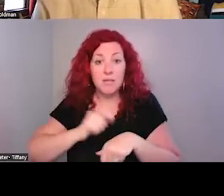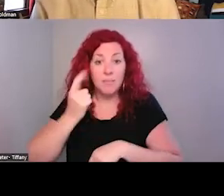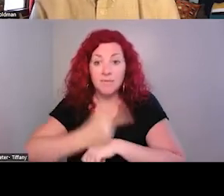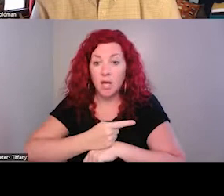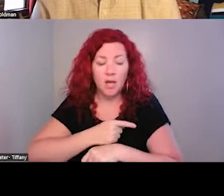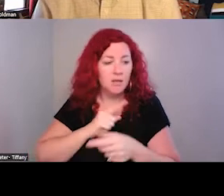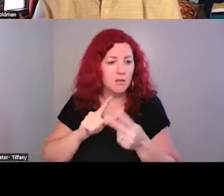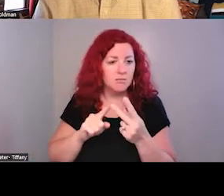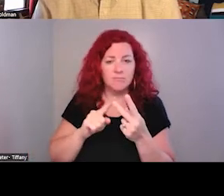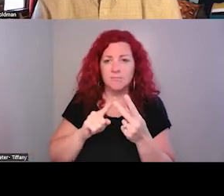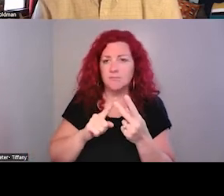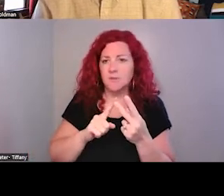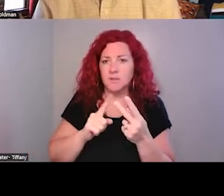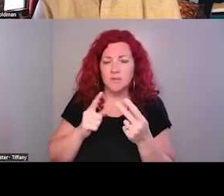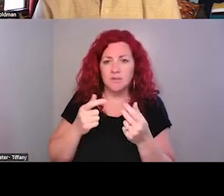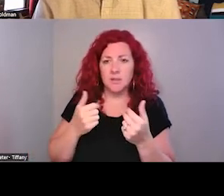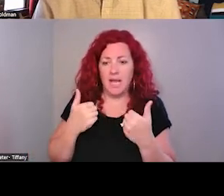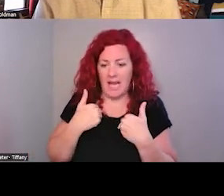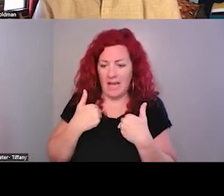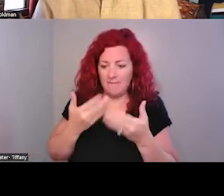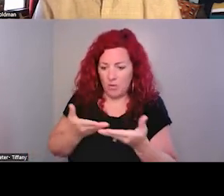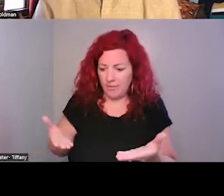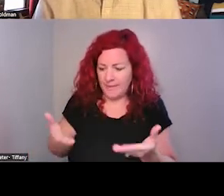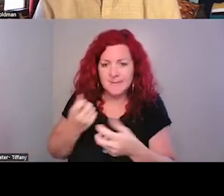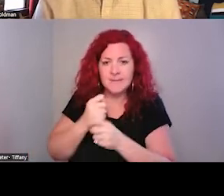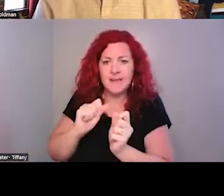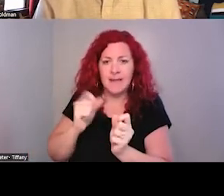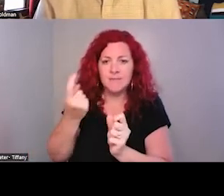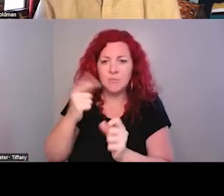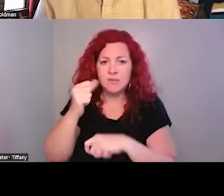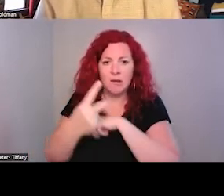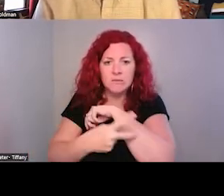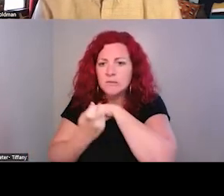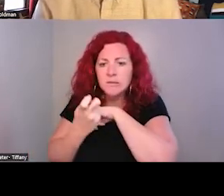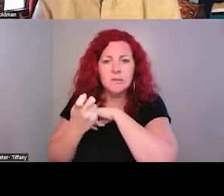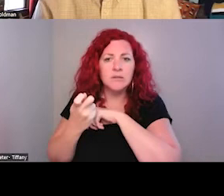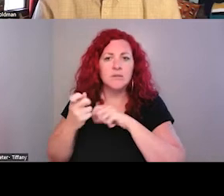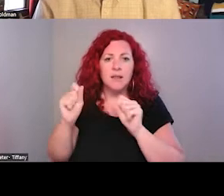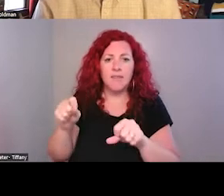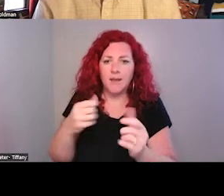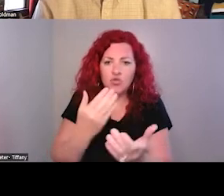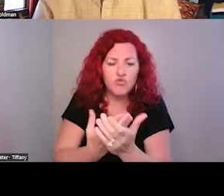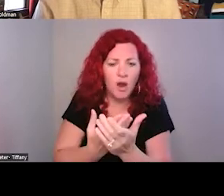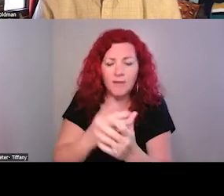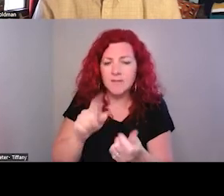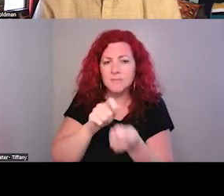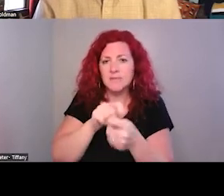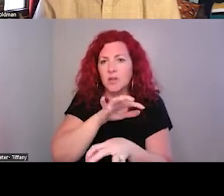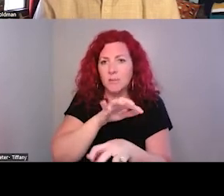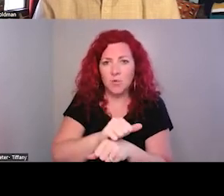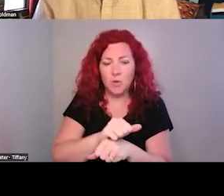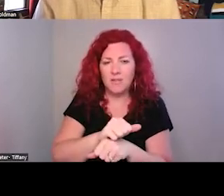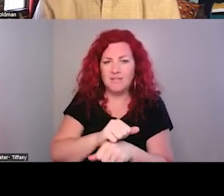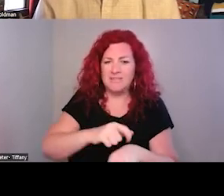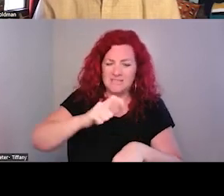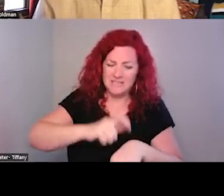it work to have their belongings secured and, in a way that they're going to be able to make it to a specific appointment at a given time. It's